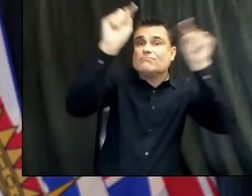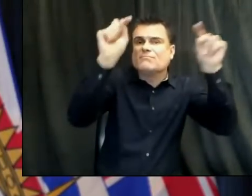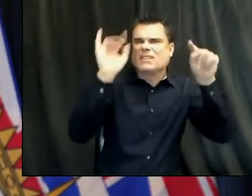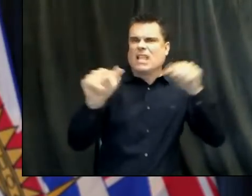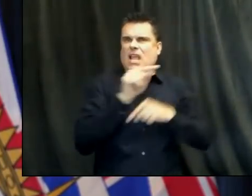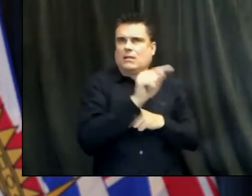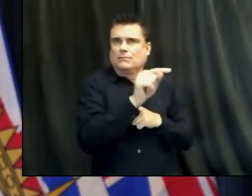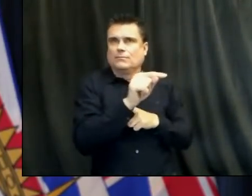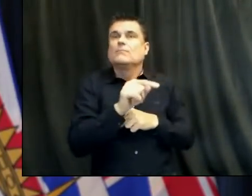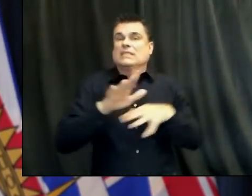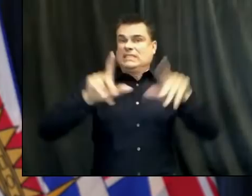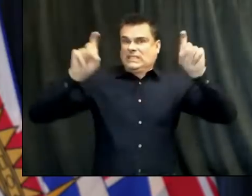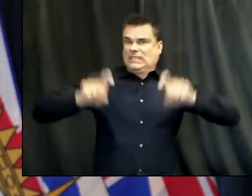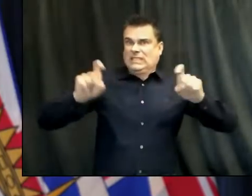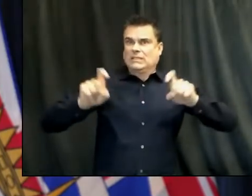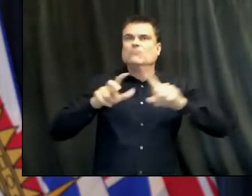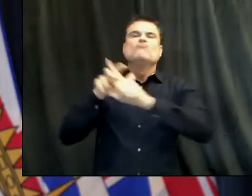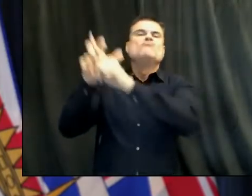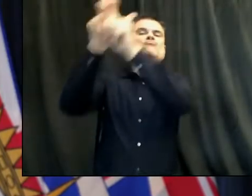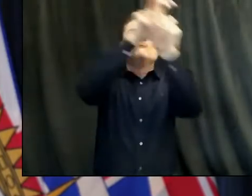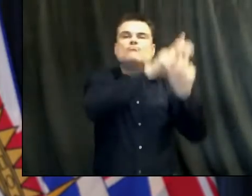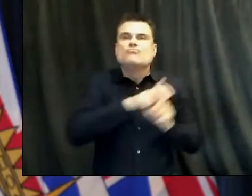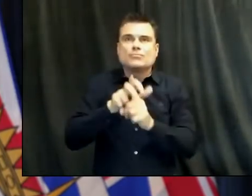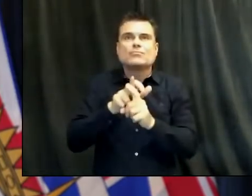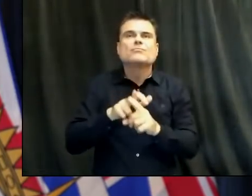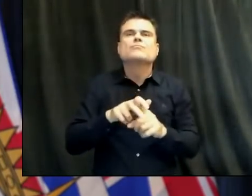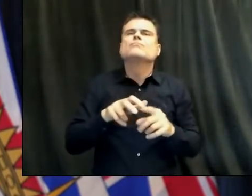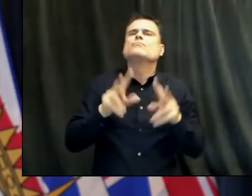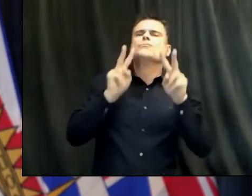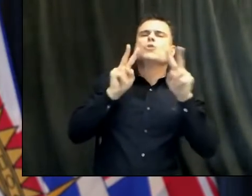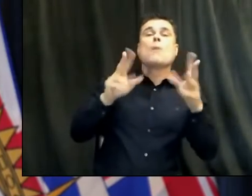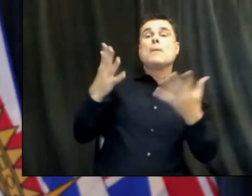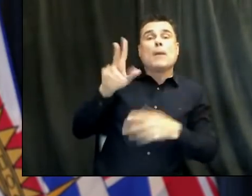these tests are for travel, for sport, or for